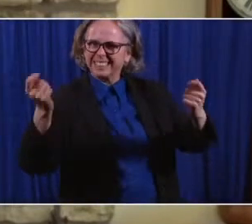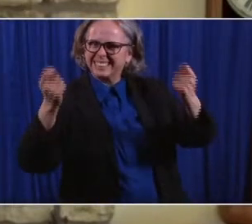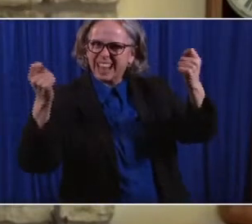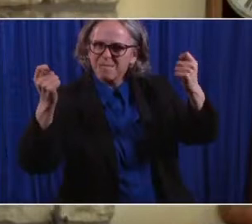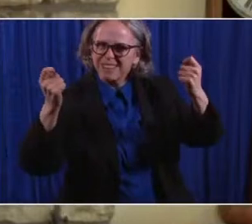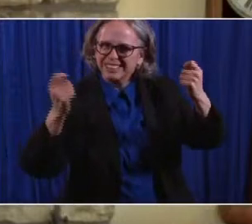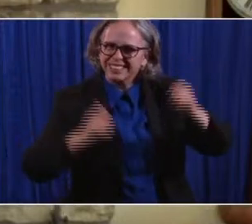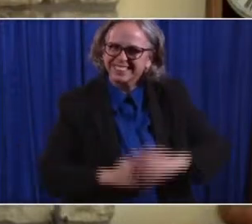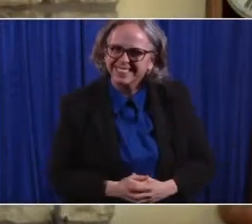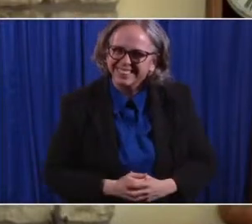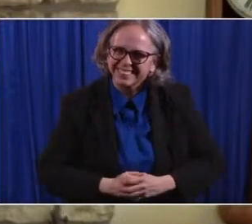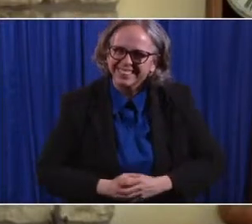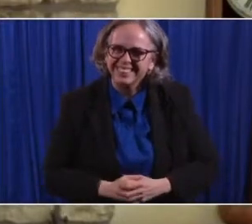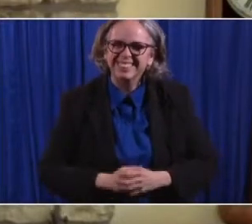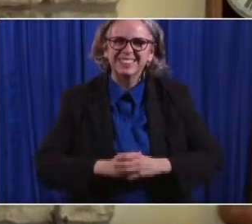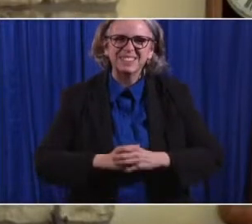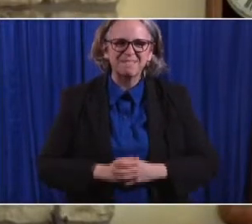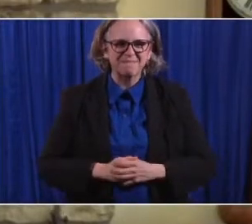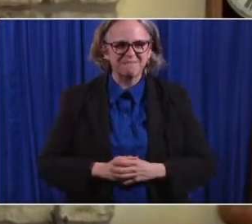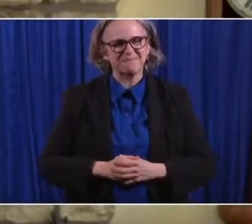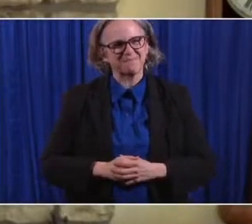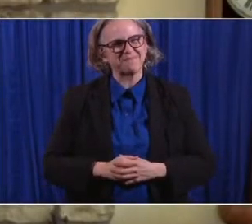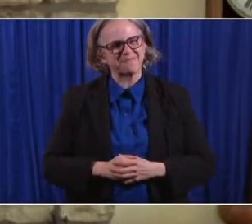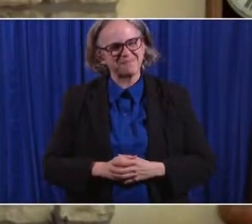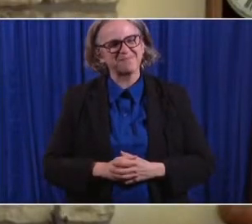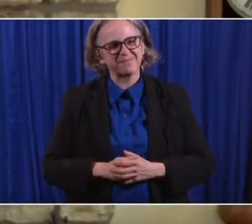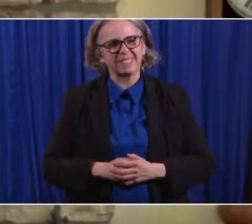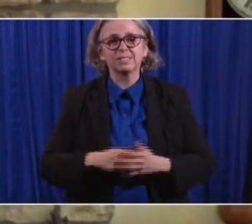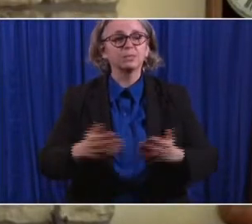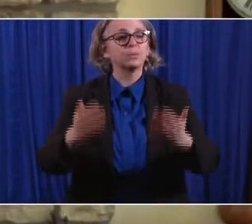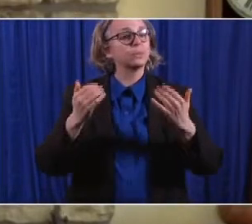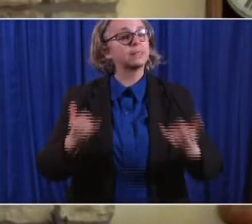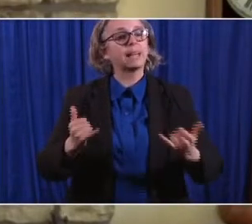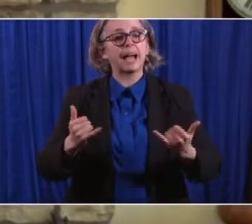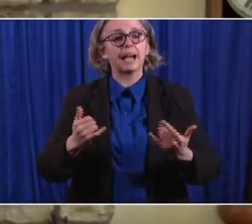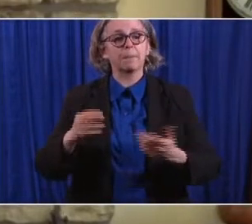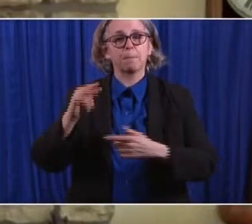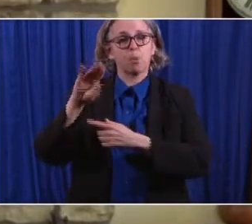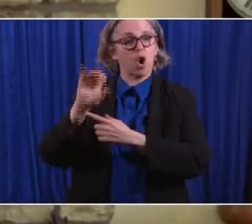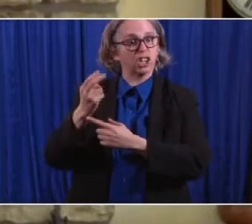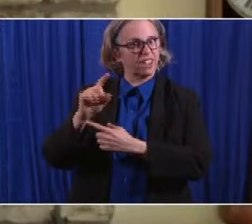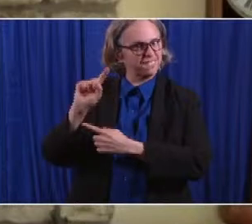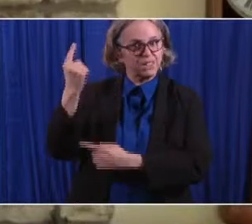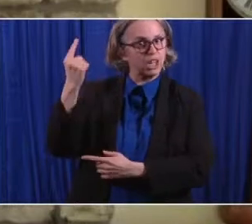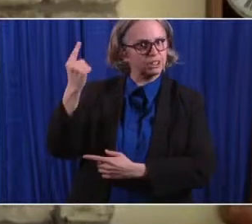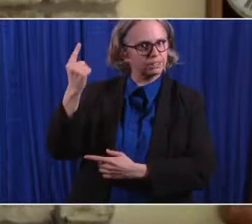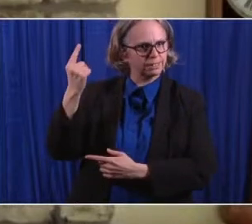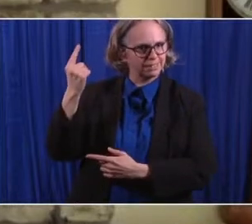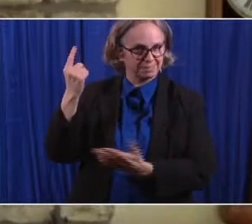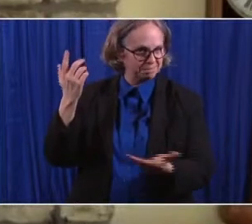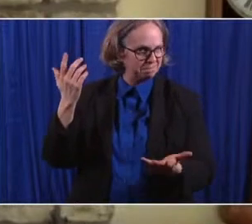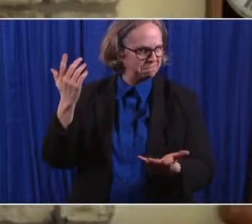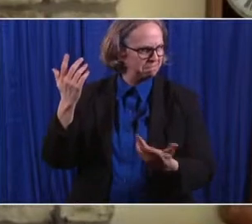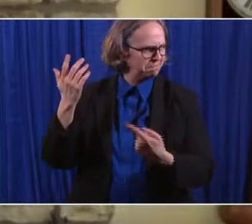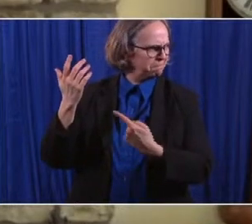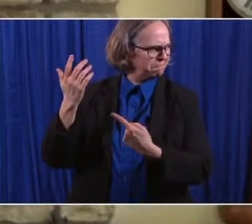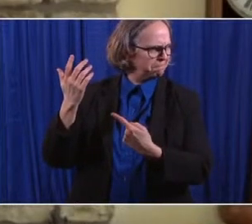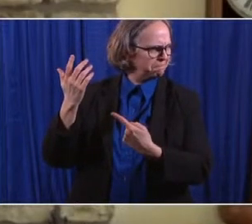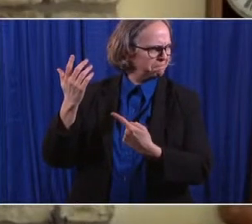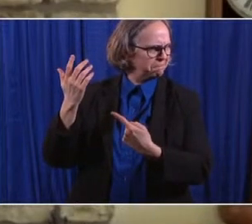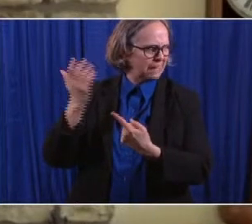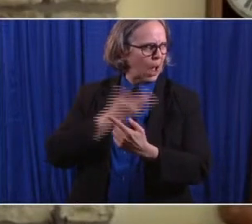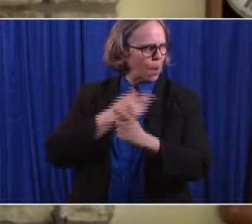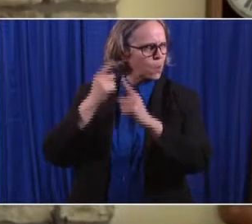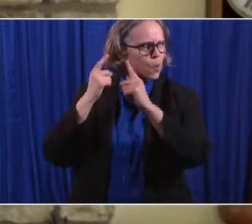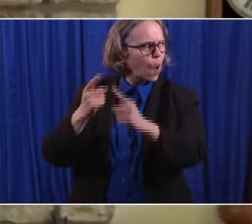Next item, this is March 1st, and we said that on March 1st, we wanted to have every school